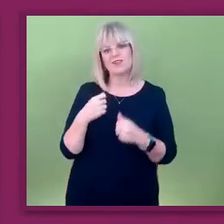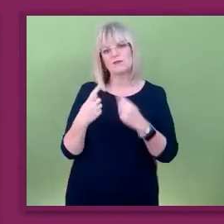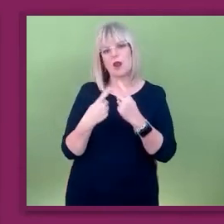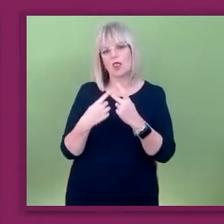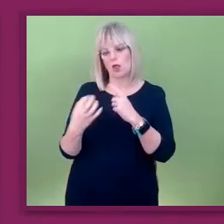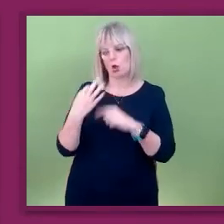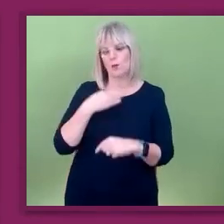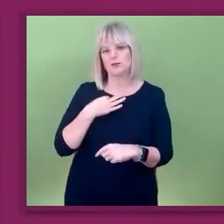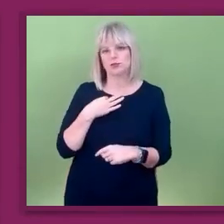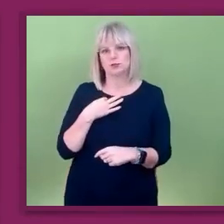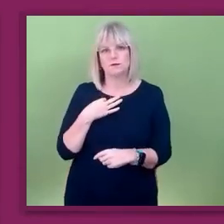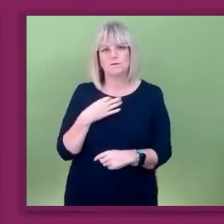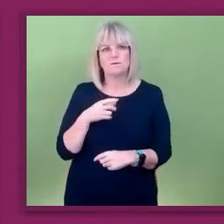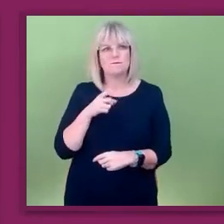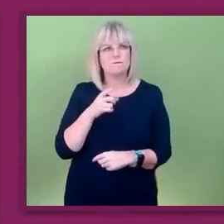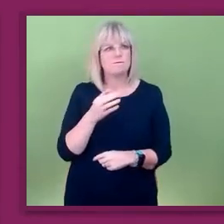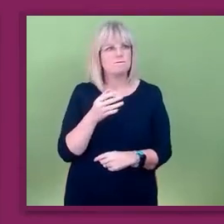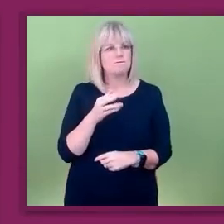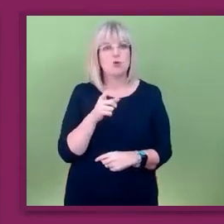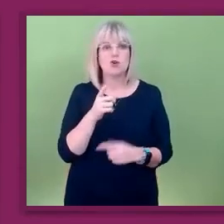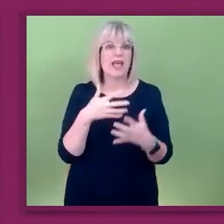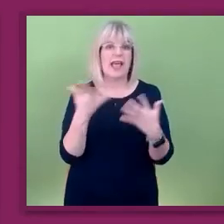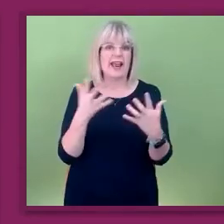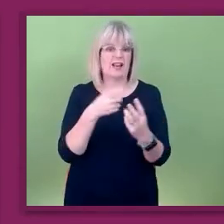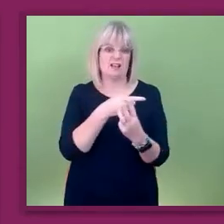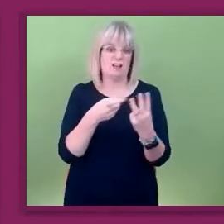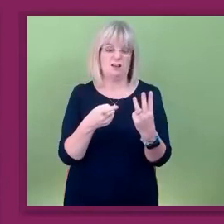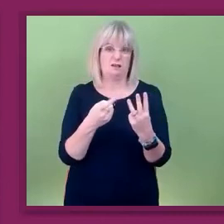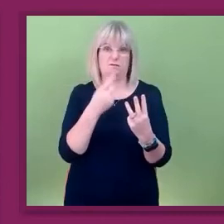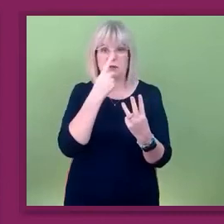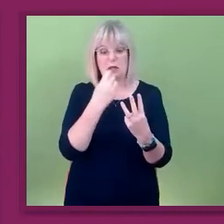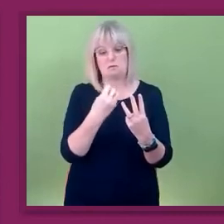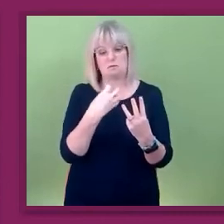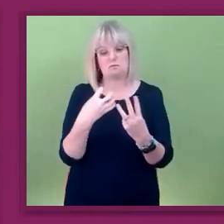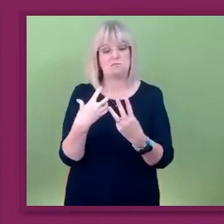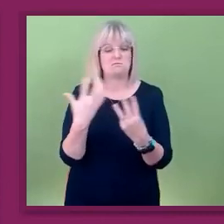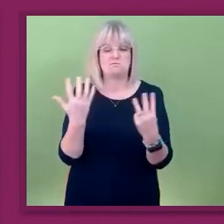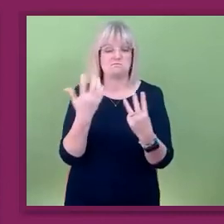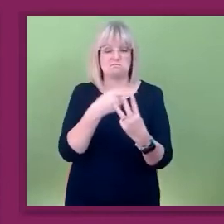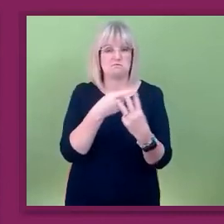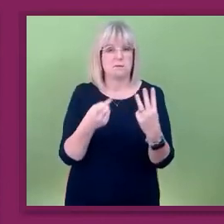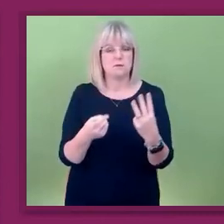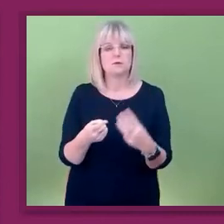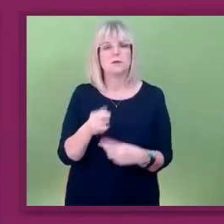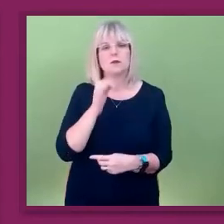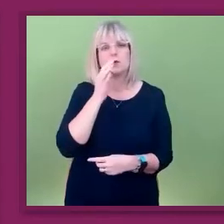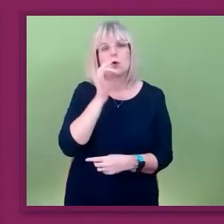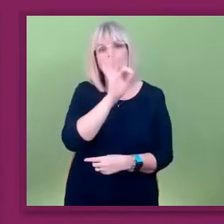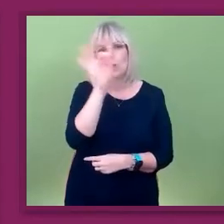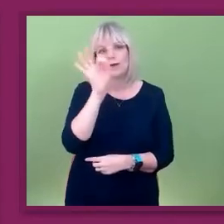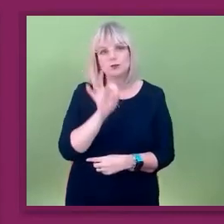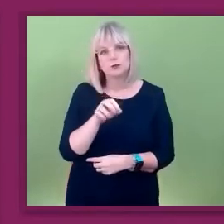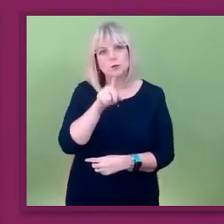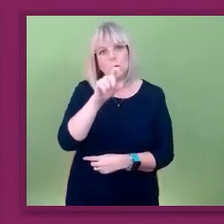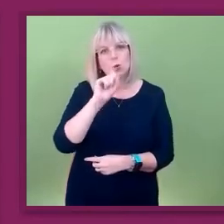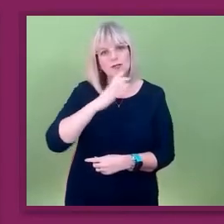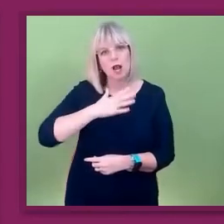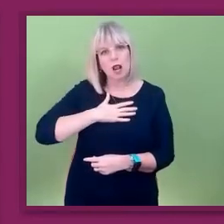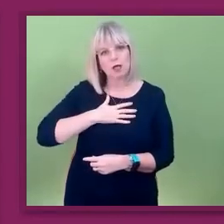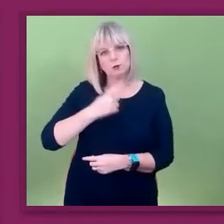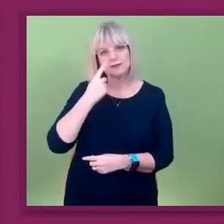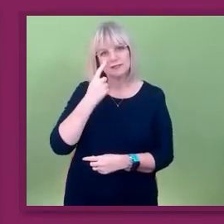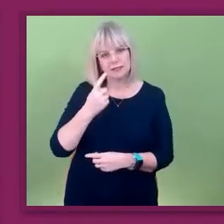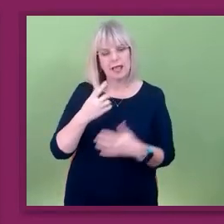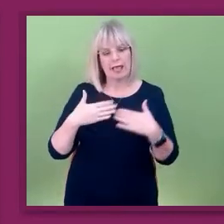for any of you to answer. So what would you like to see the healthcare unions, whose members are